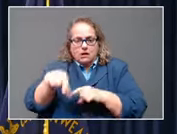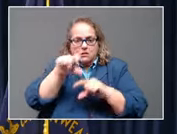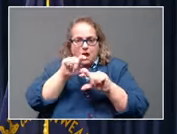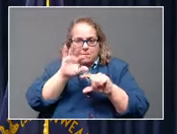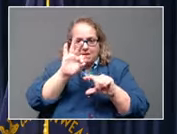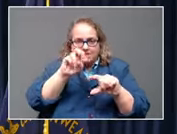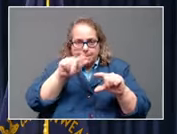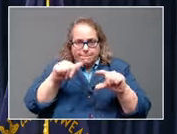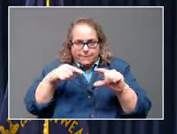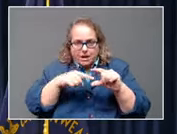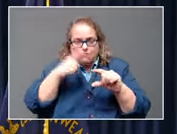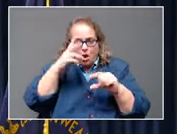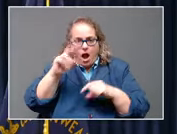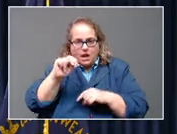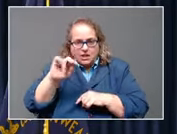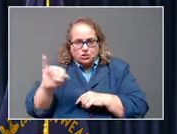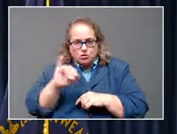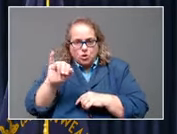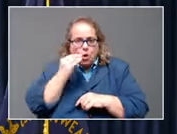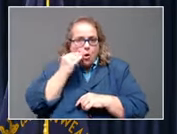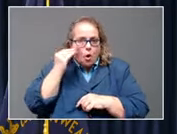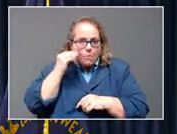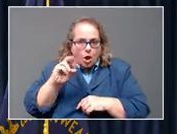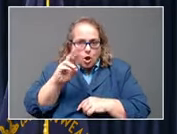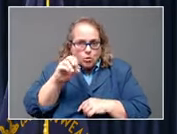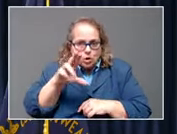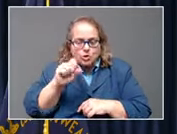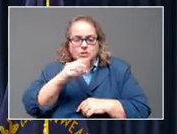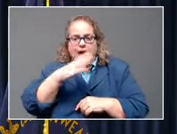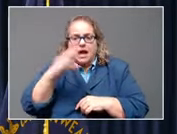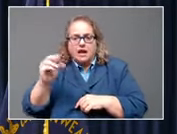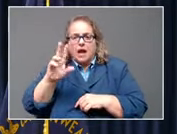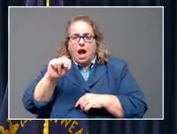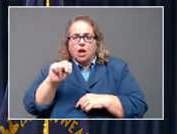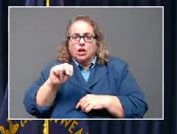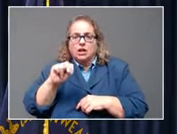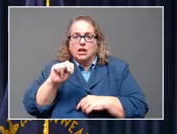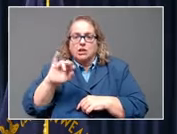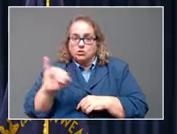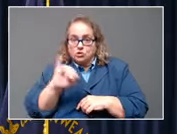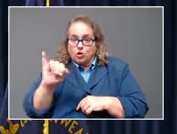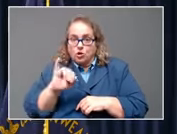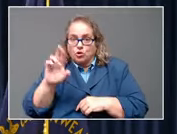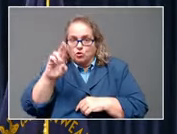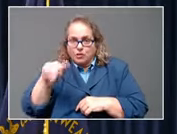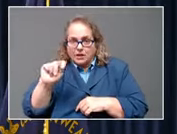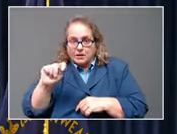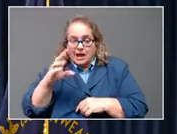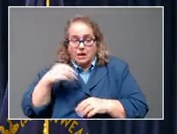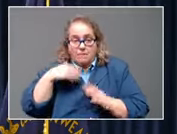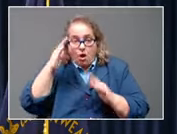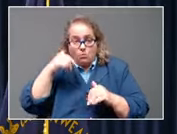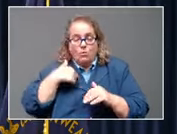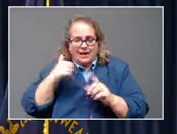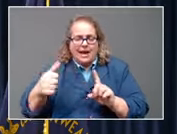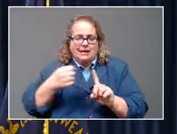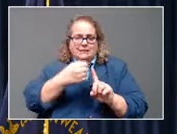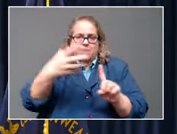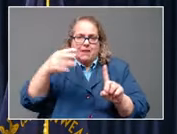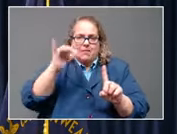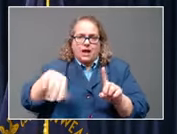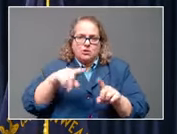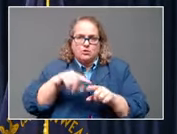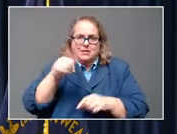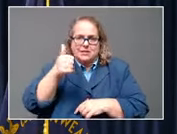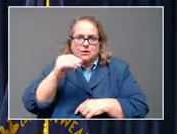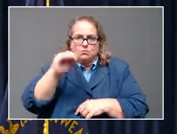for uninsured homeowners and uninsured renters. And my hope is that here very shortly we'll be able to expand that to a 10%